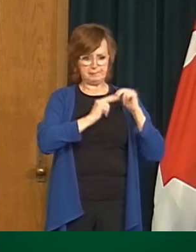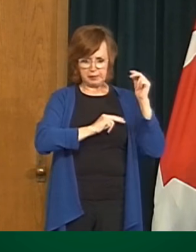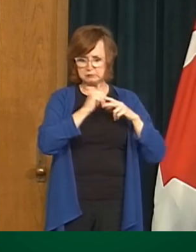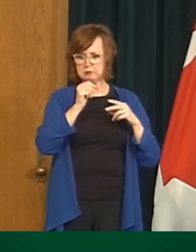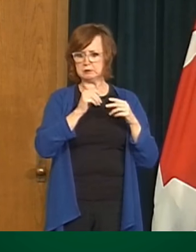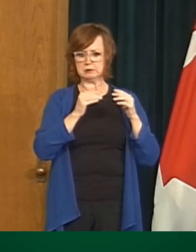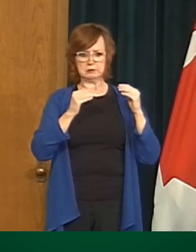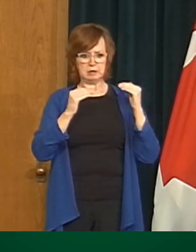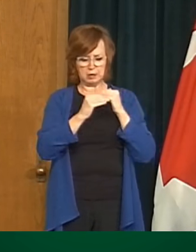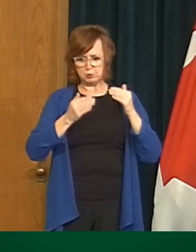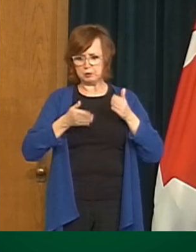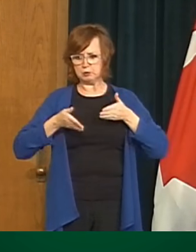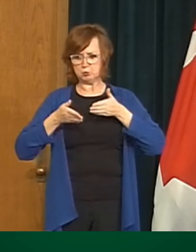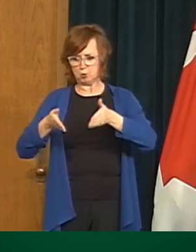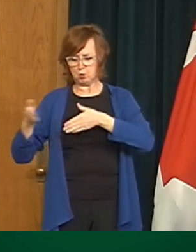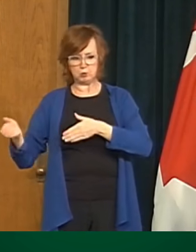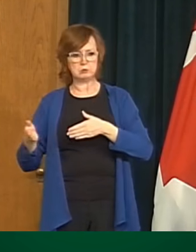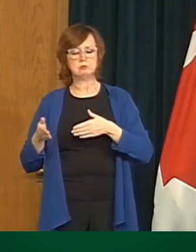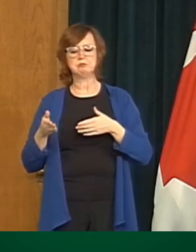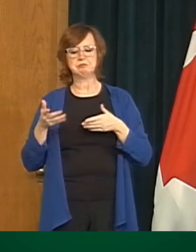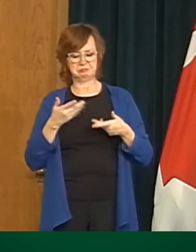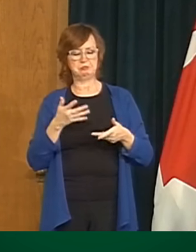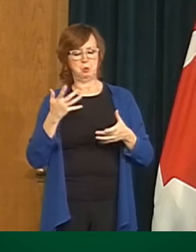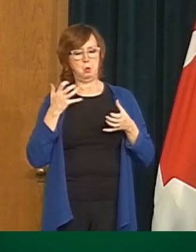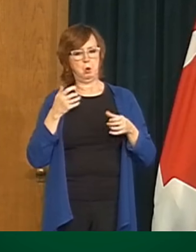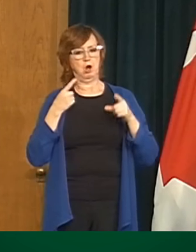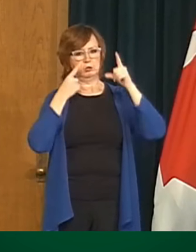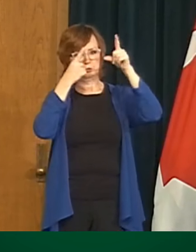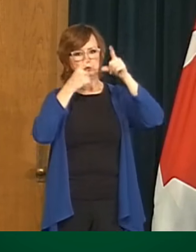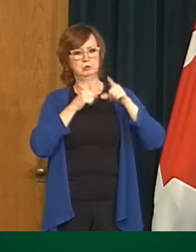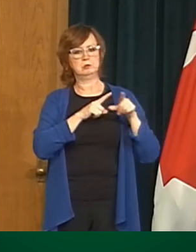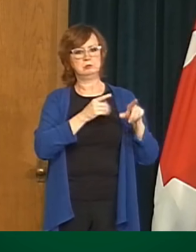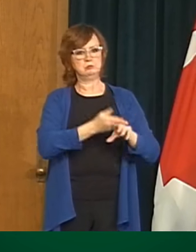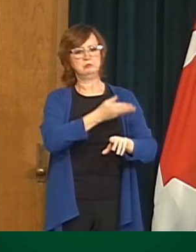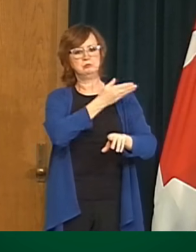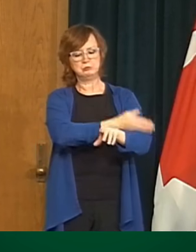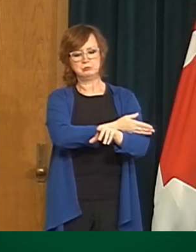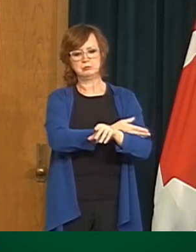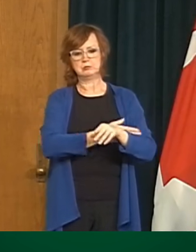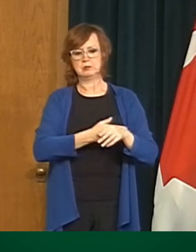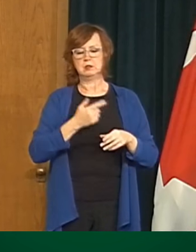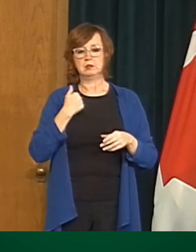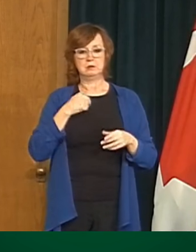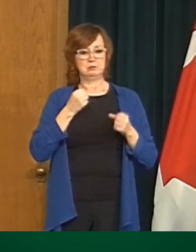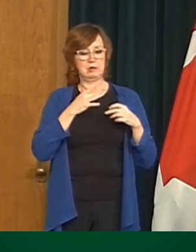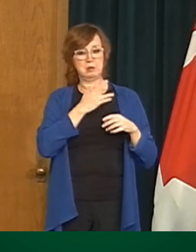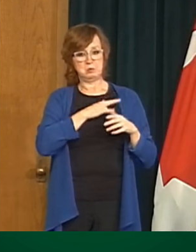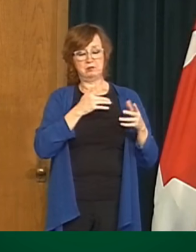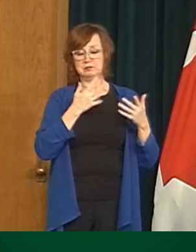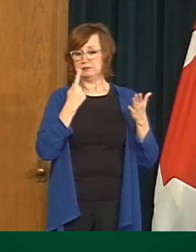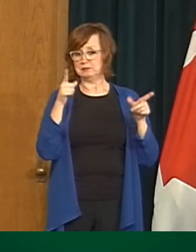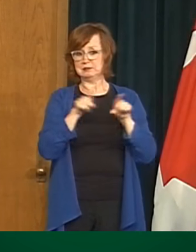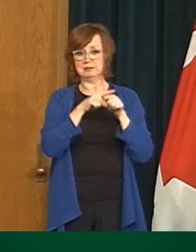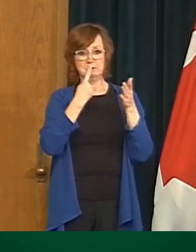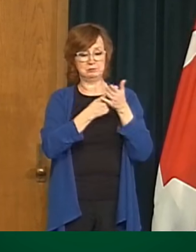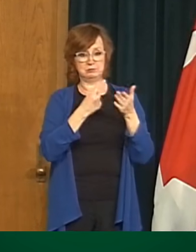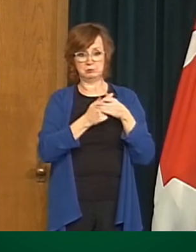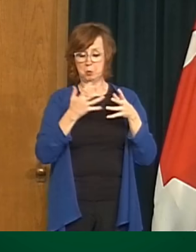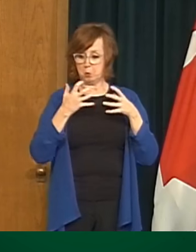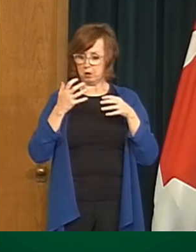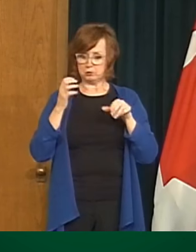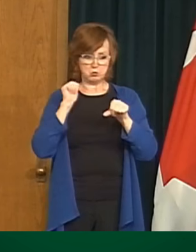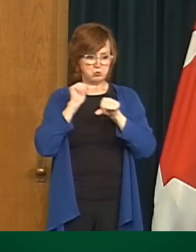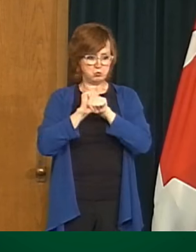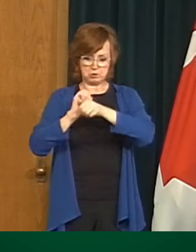among provinces, particularly those in Western Canada, as to how we can continue to work together to ensure that we are all accessing